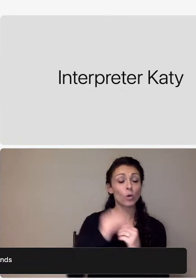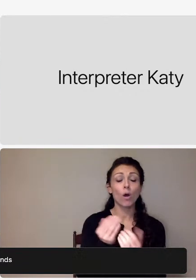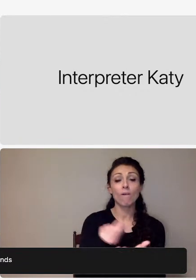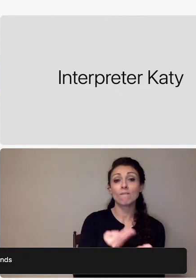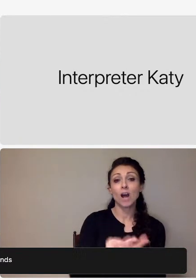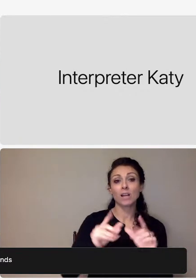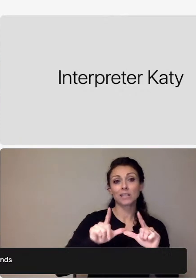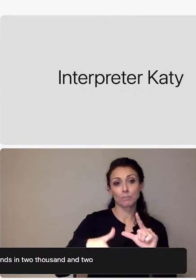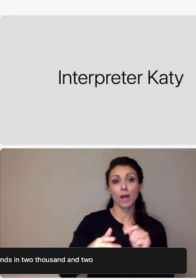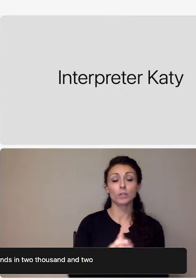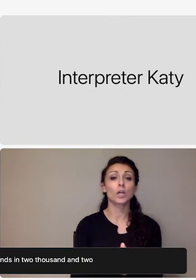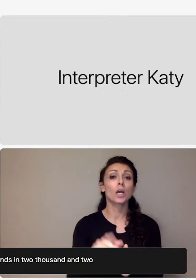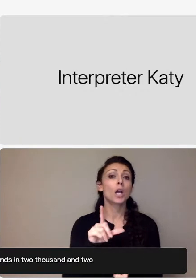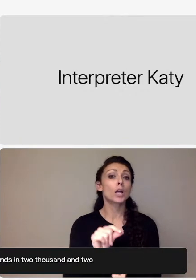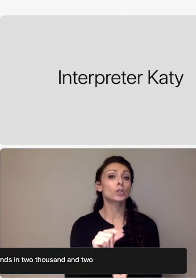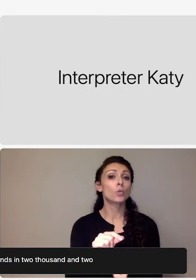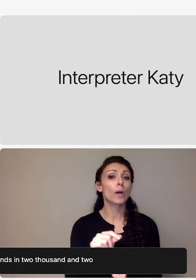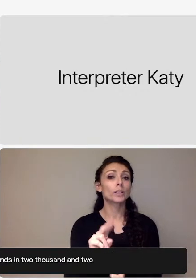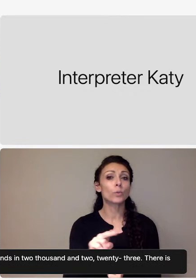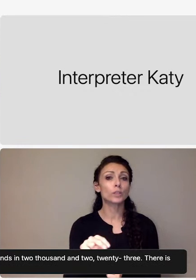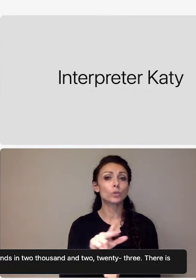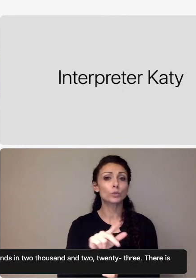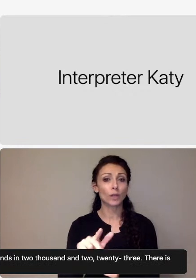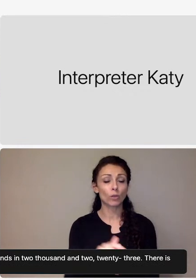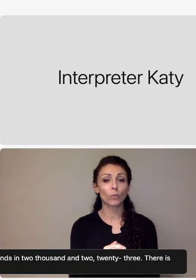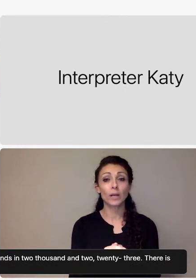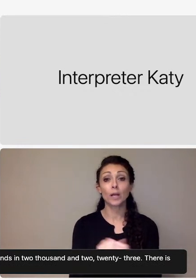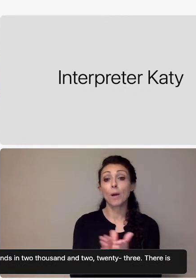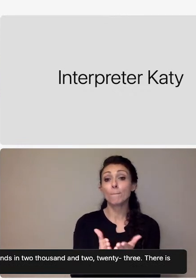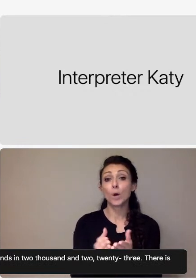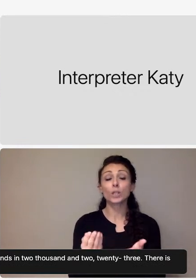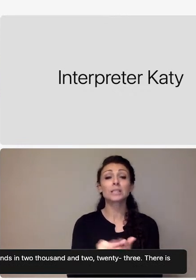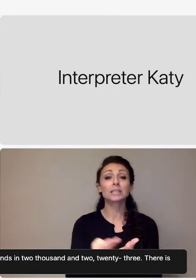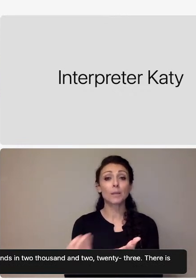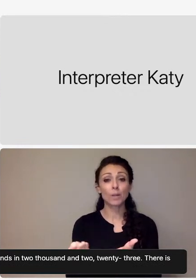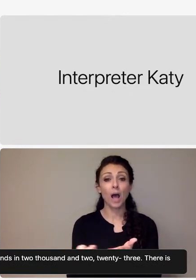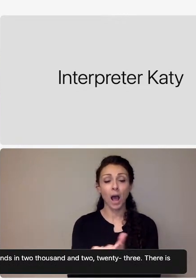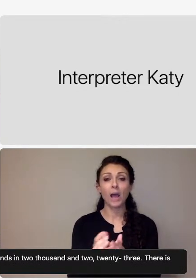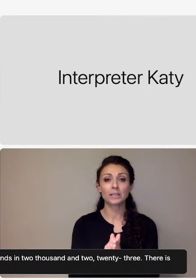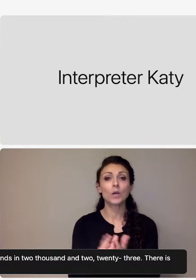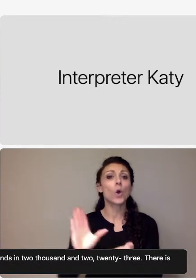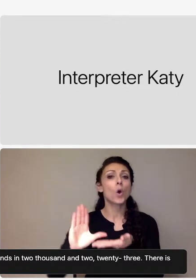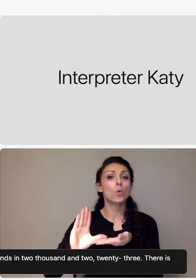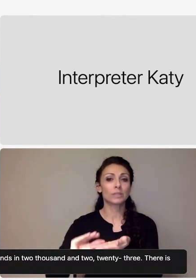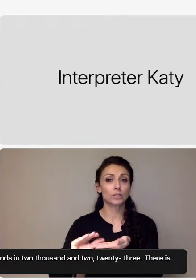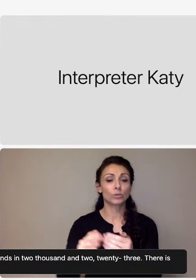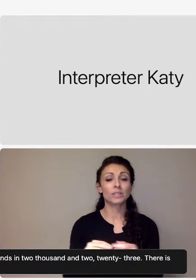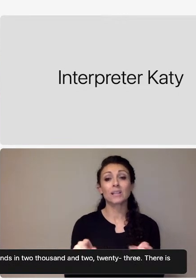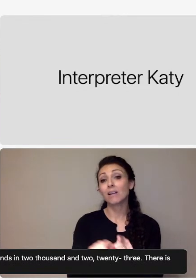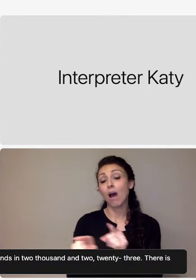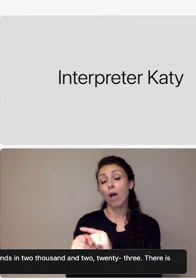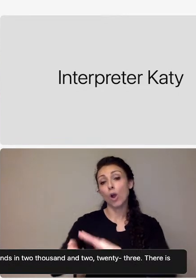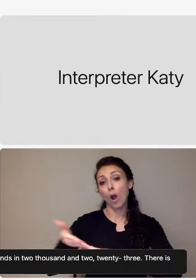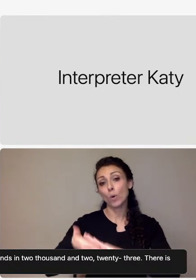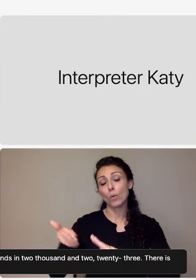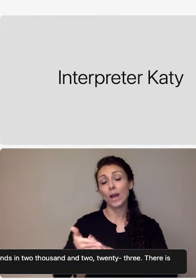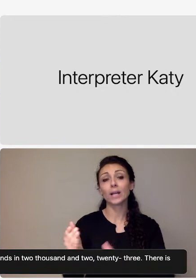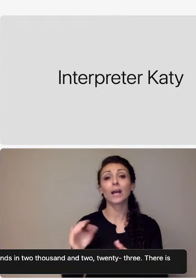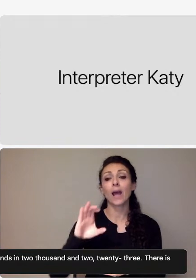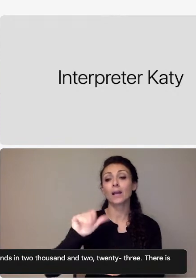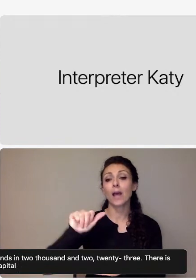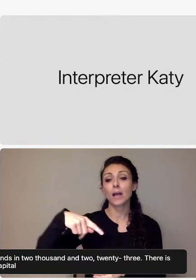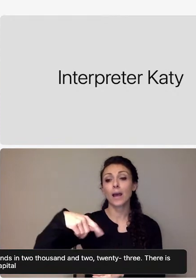2223 there is a decrease in books and supplies other services and operating expenses and capital